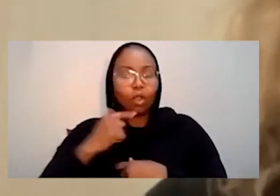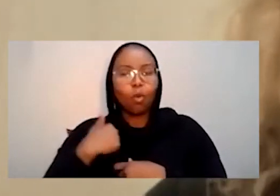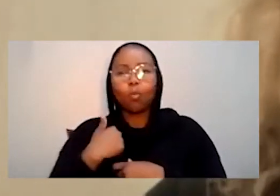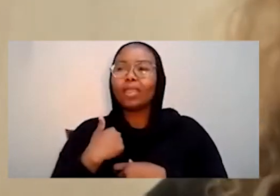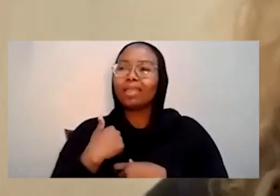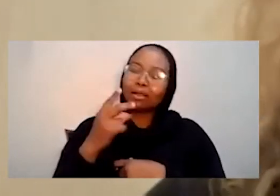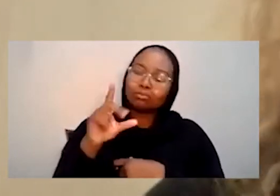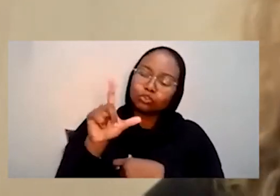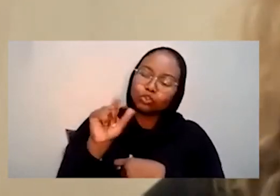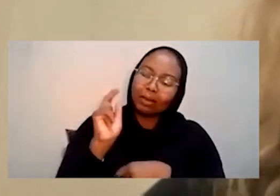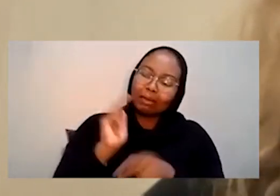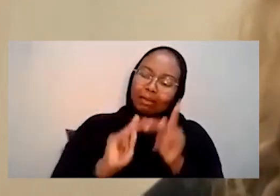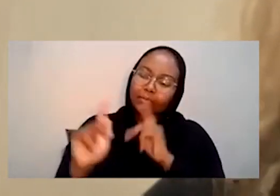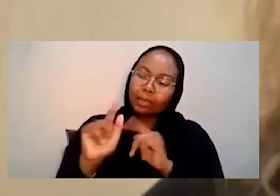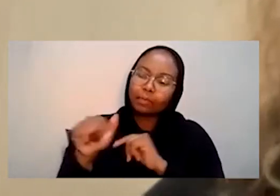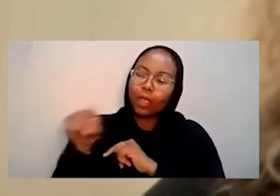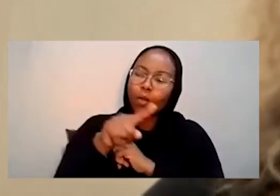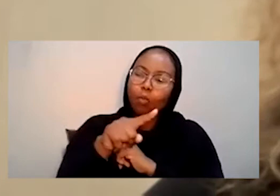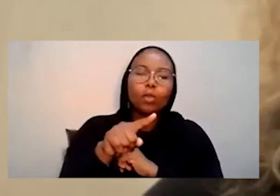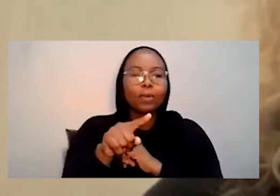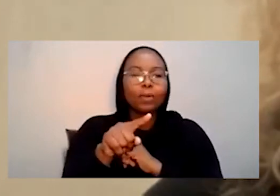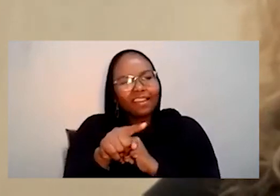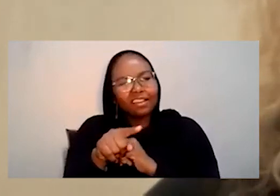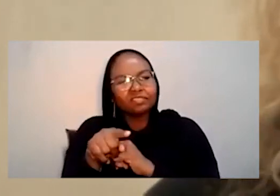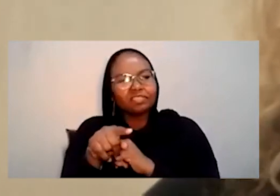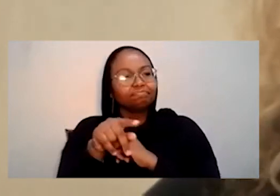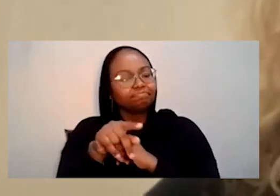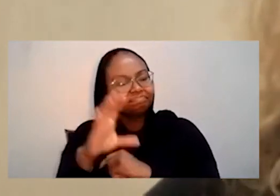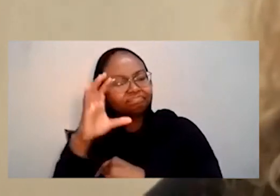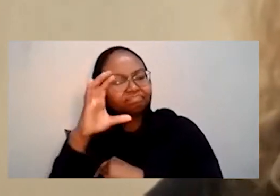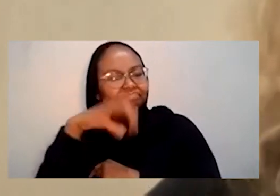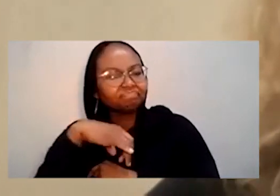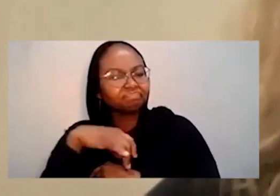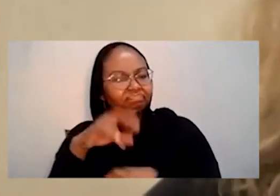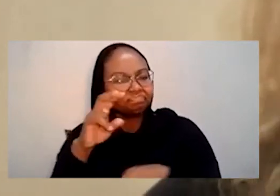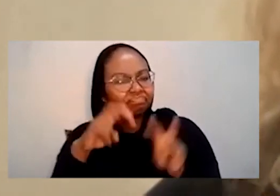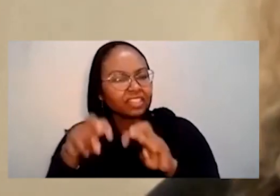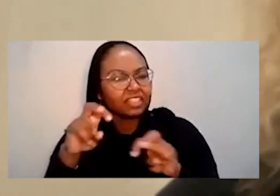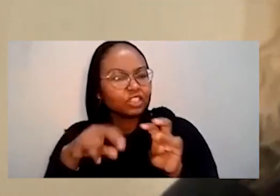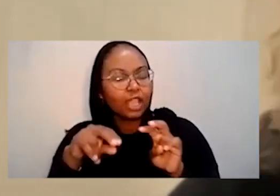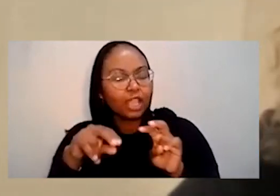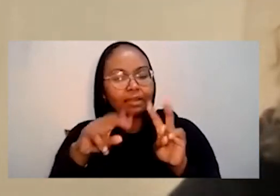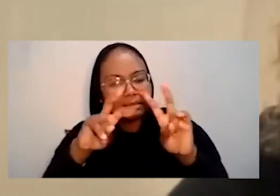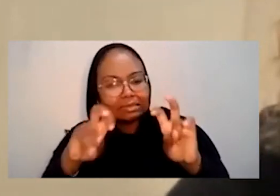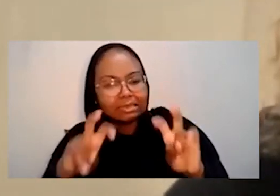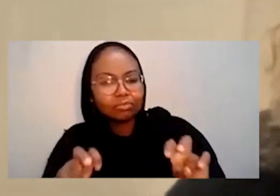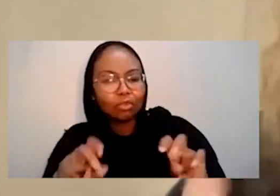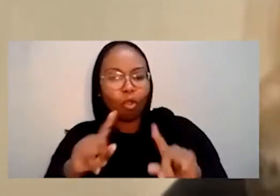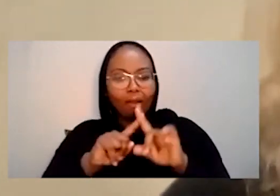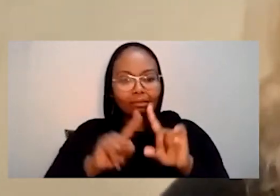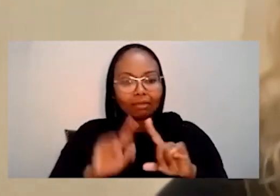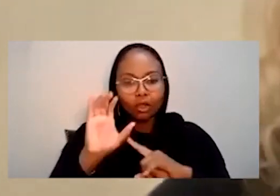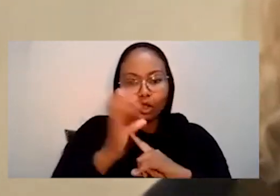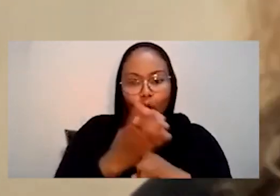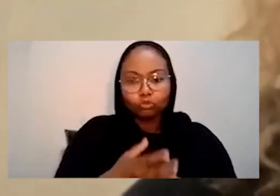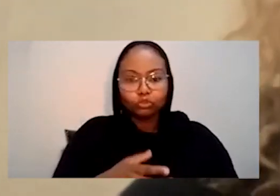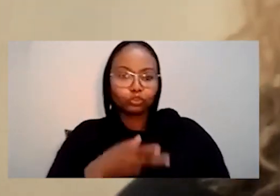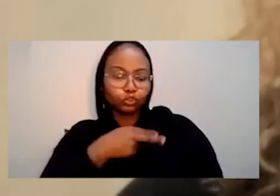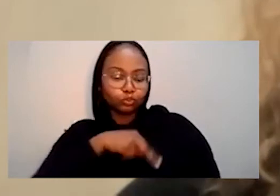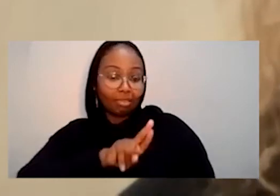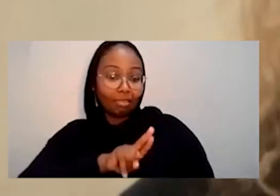meeting people of all different faiths and cultures, and also looking at Jewish text and